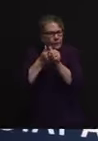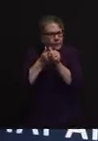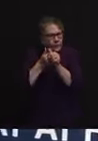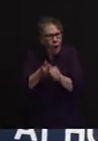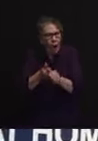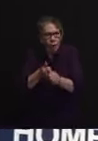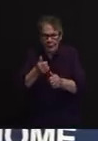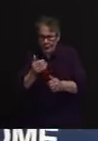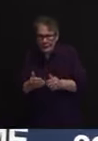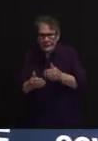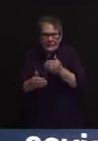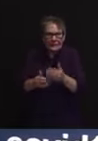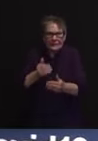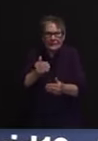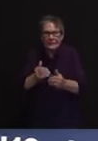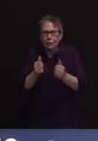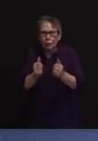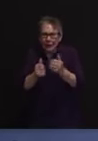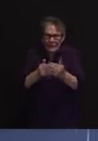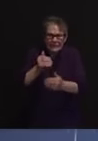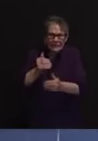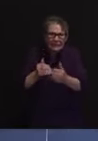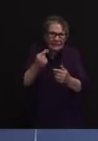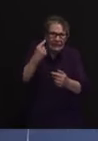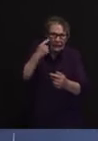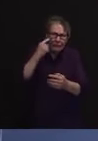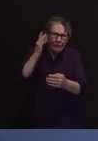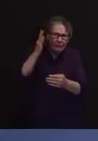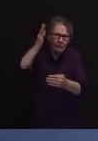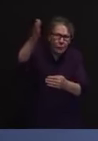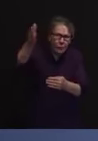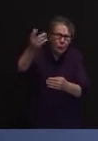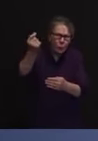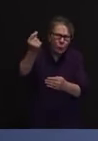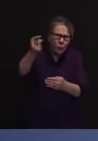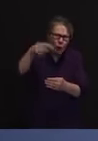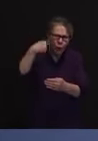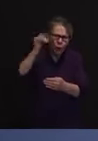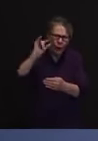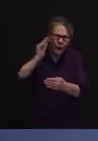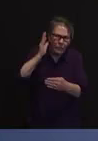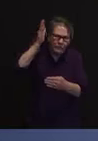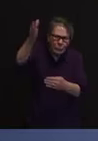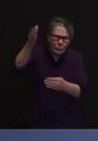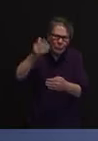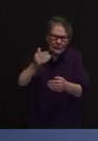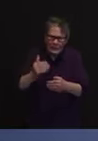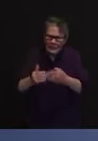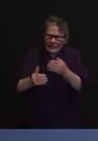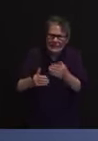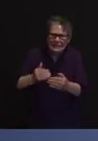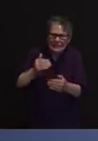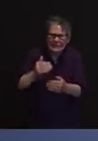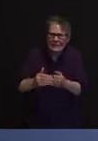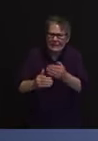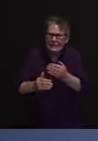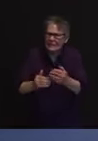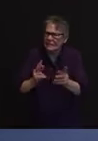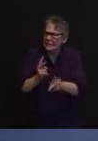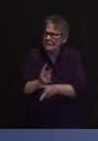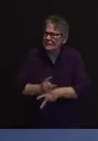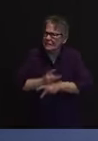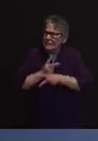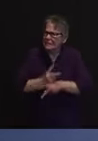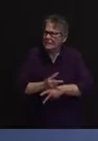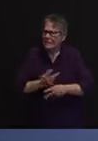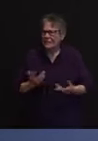On the drugs, my understanding is we did get a drug distribution to central procurement, and that'll